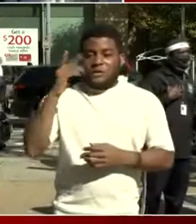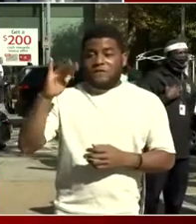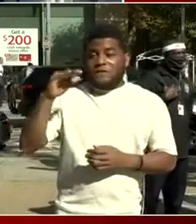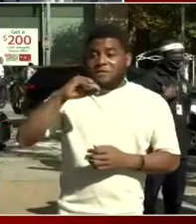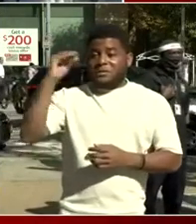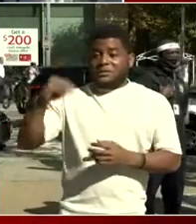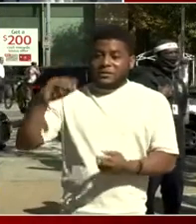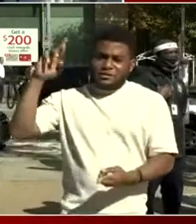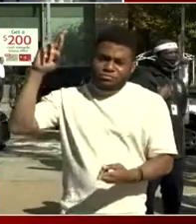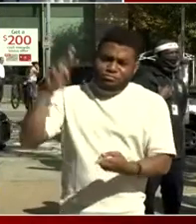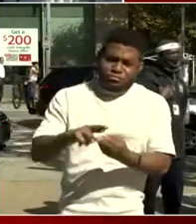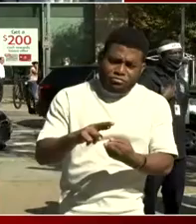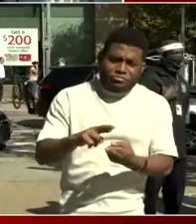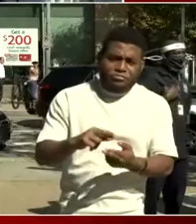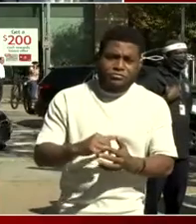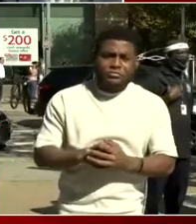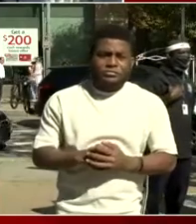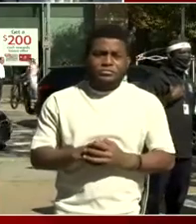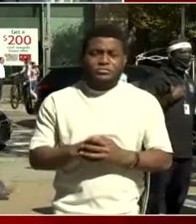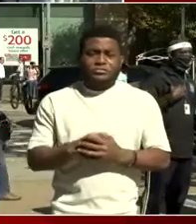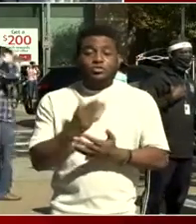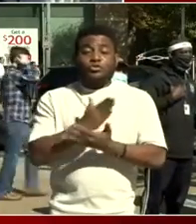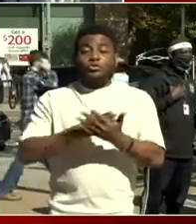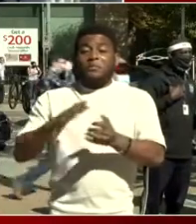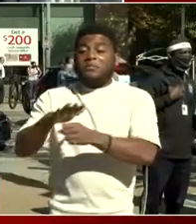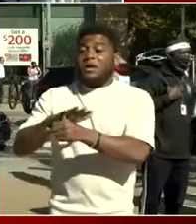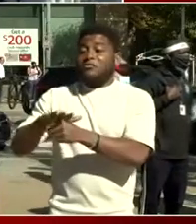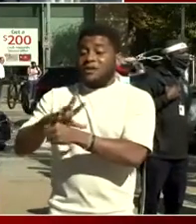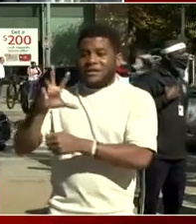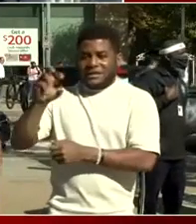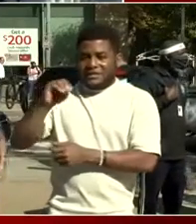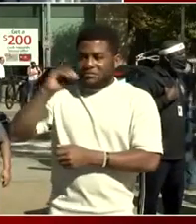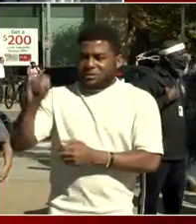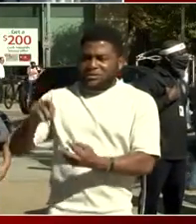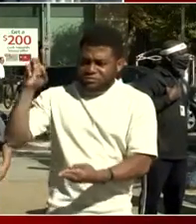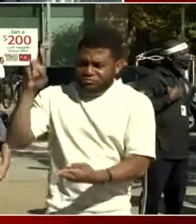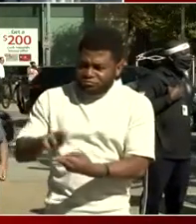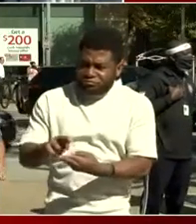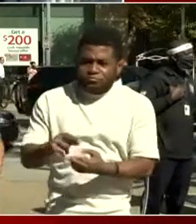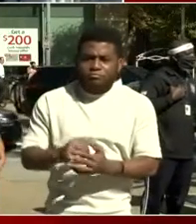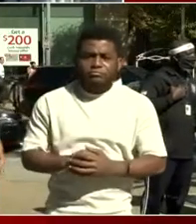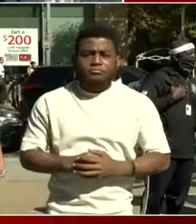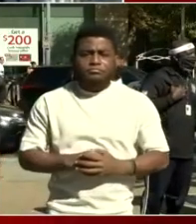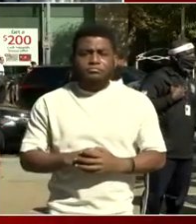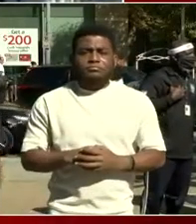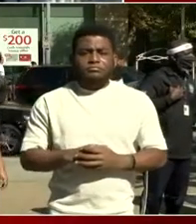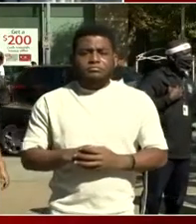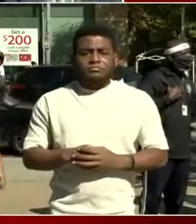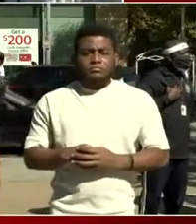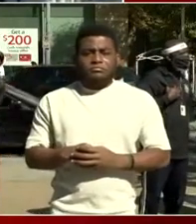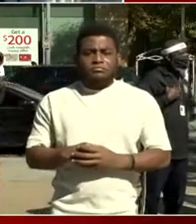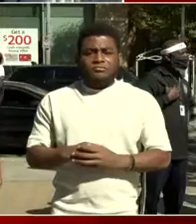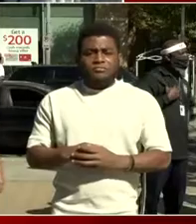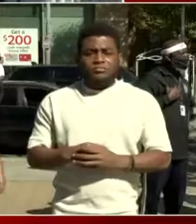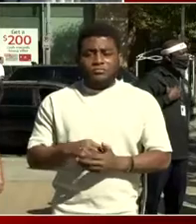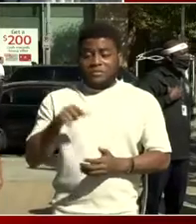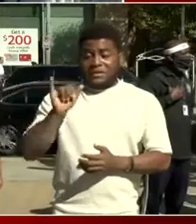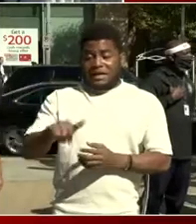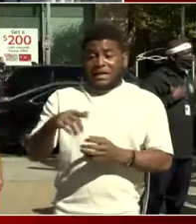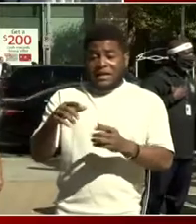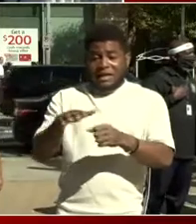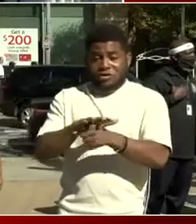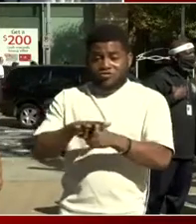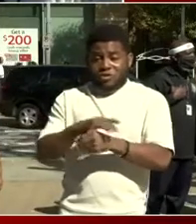to more than 35%. This past summer, as the mayor indicated, the Summer Crime Prevention Initiative areas saw violent